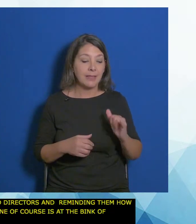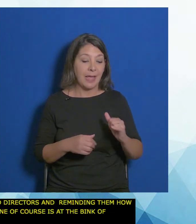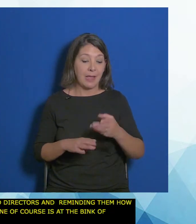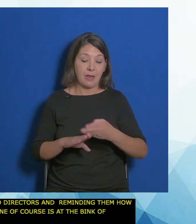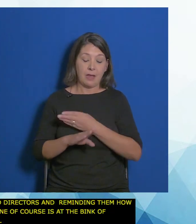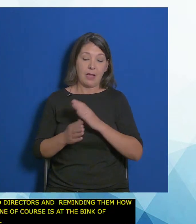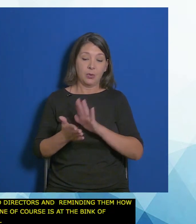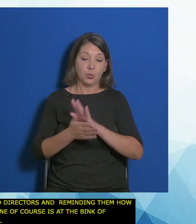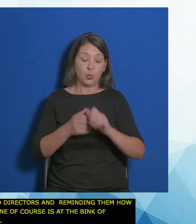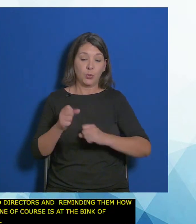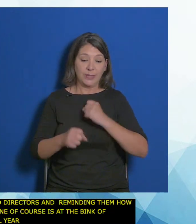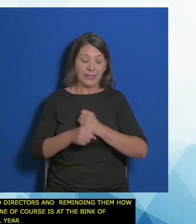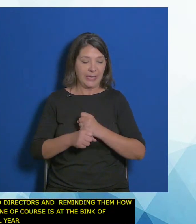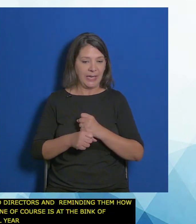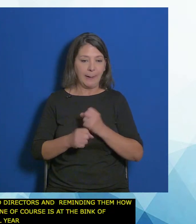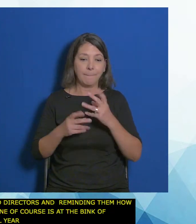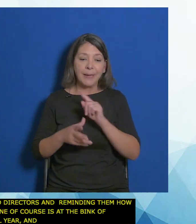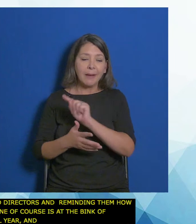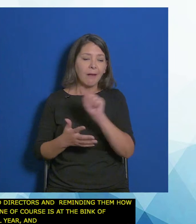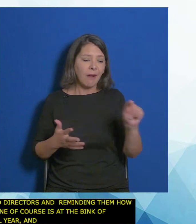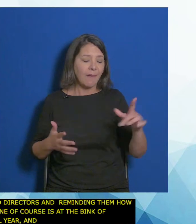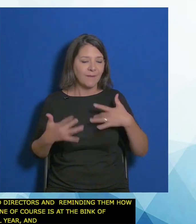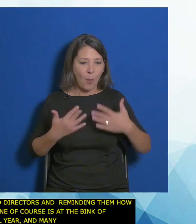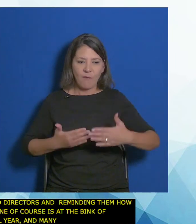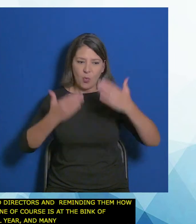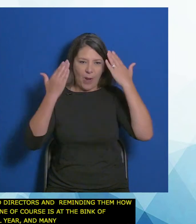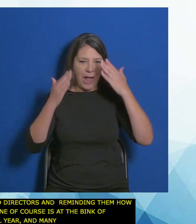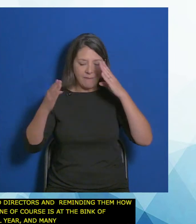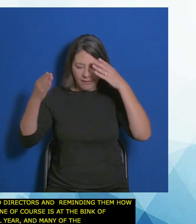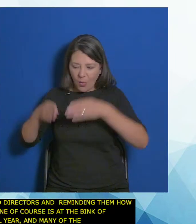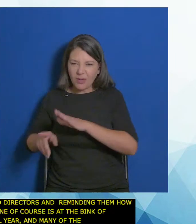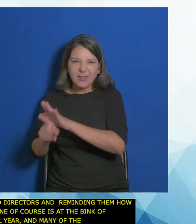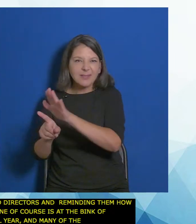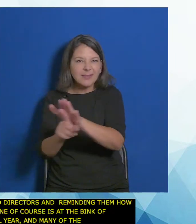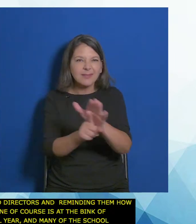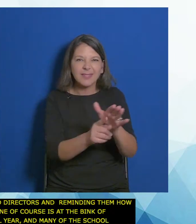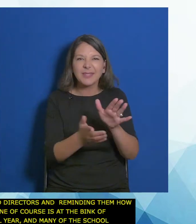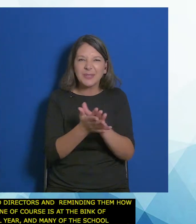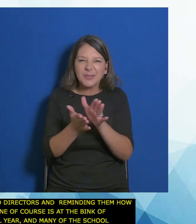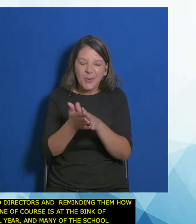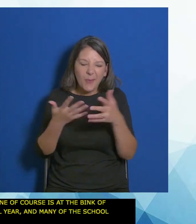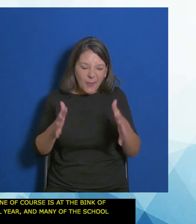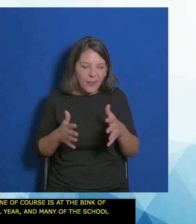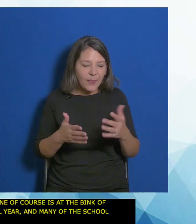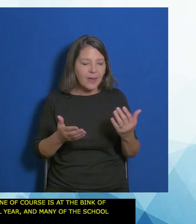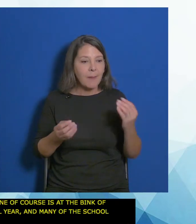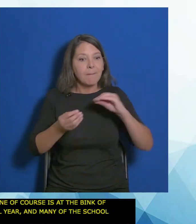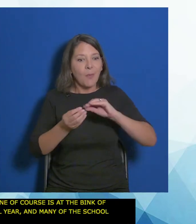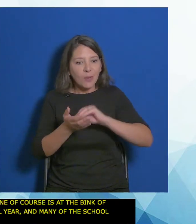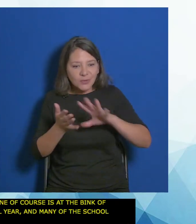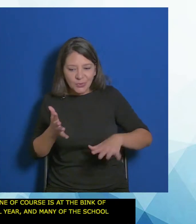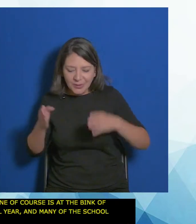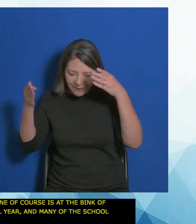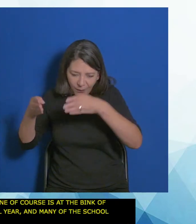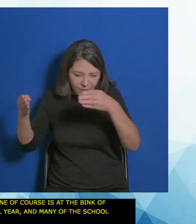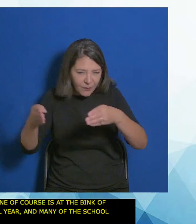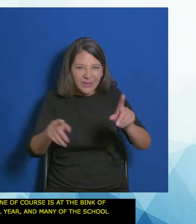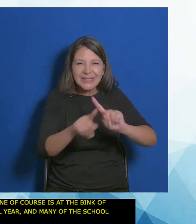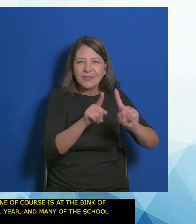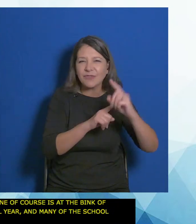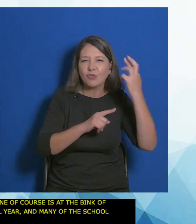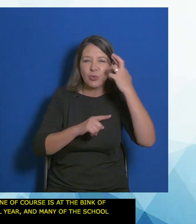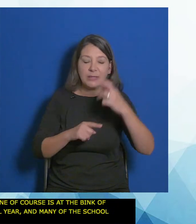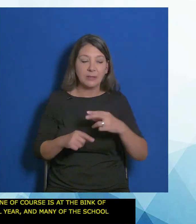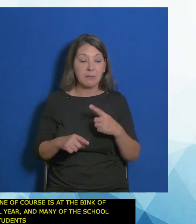were overwhelmed with getting their own staff started, additional students on their campuses, and now that the school year is underway,